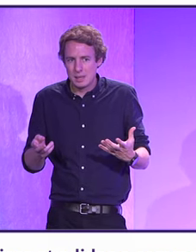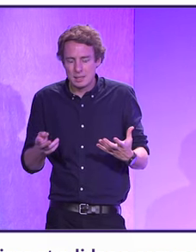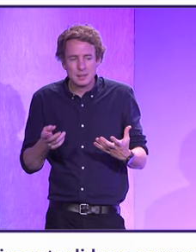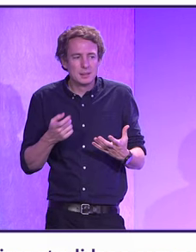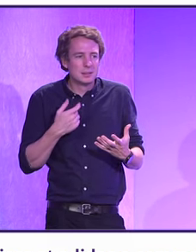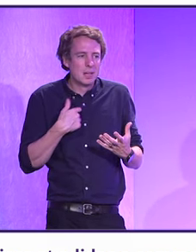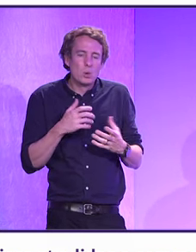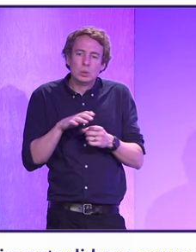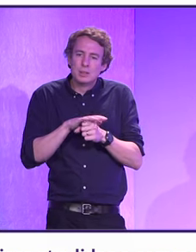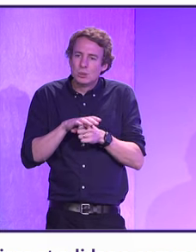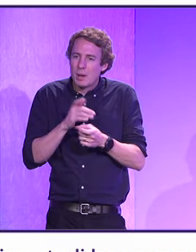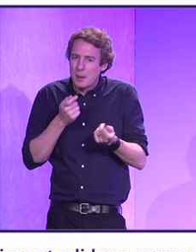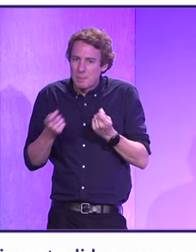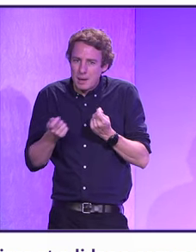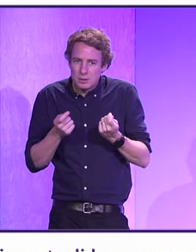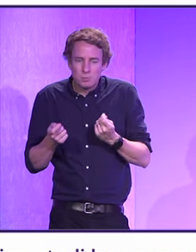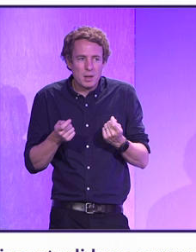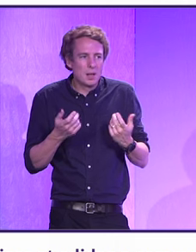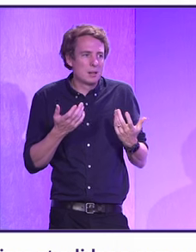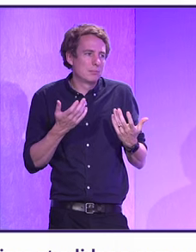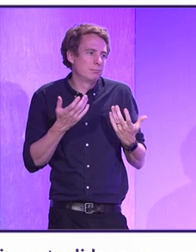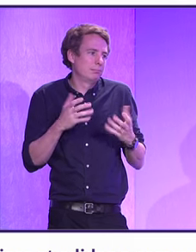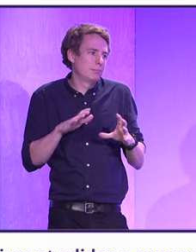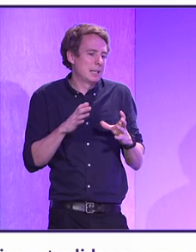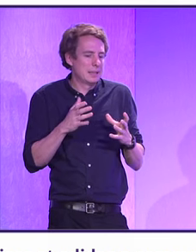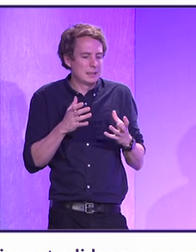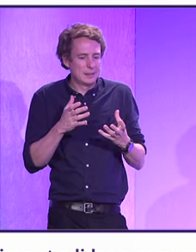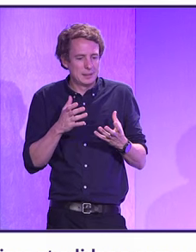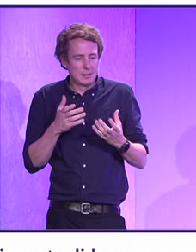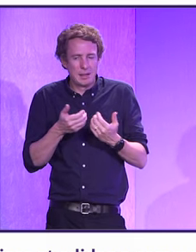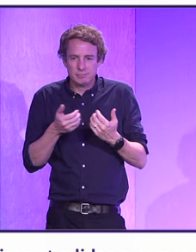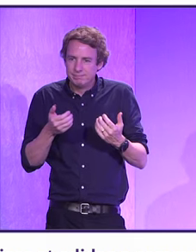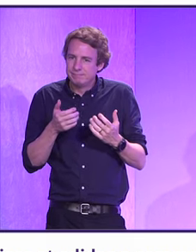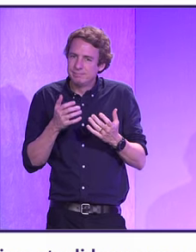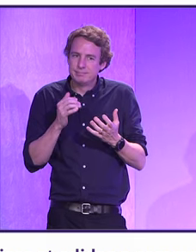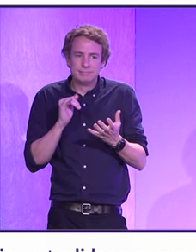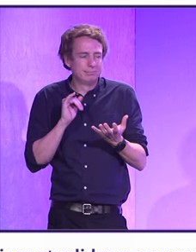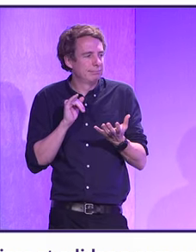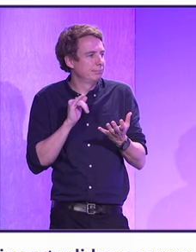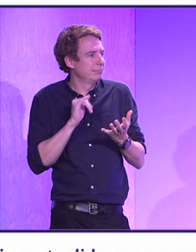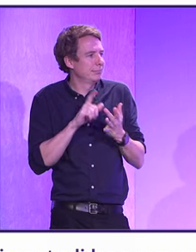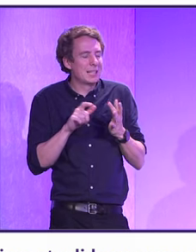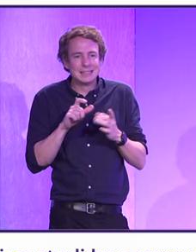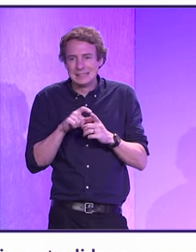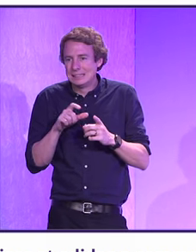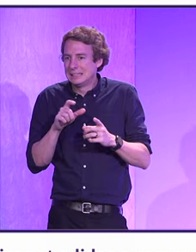Helm charts or probably be it with the secrets management, or be it with the security scan